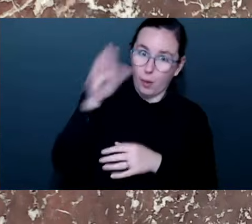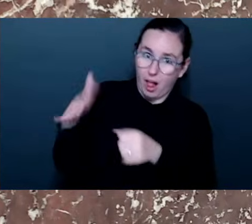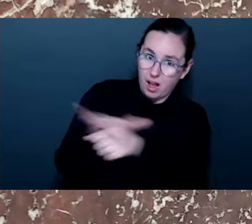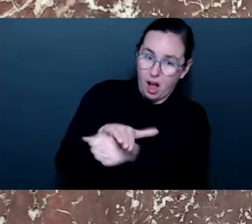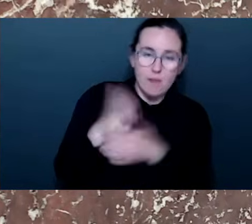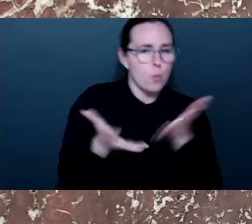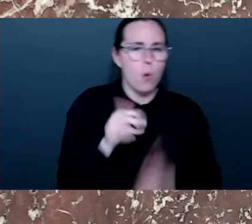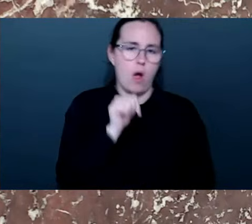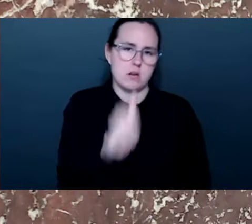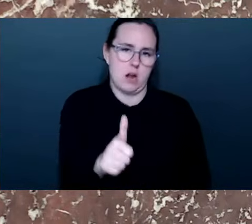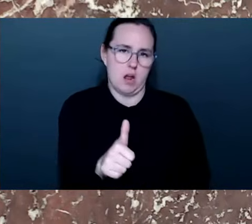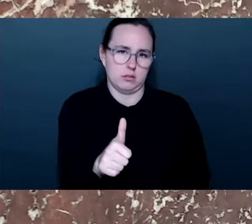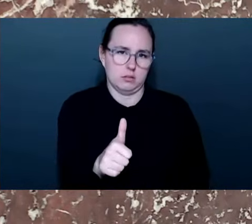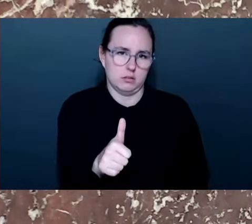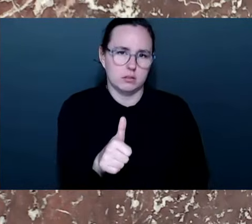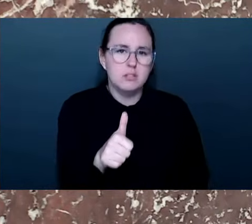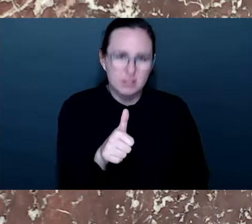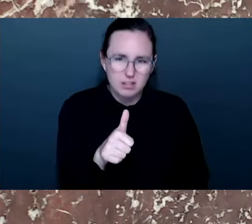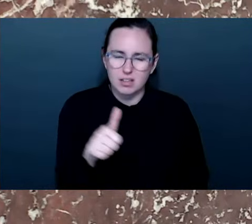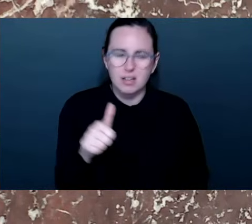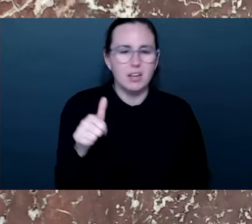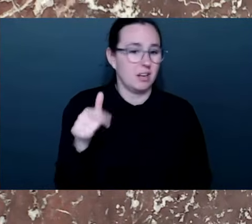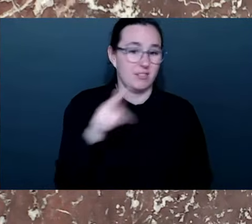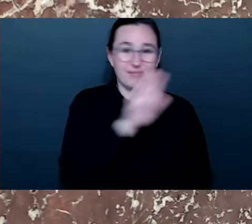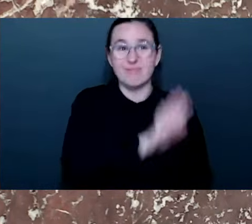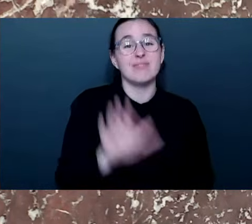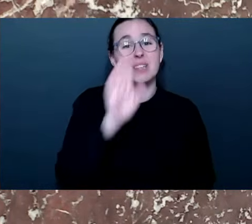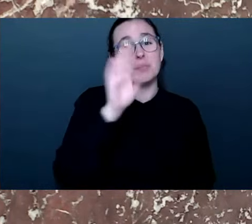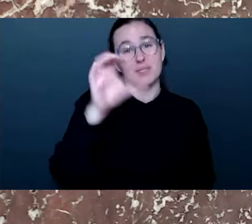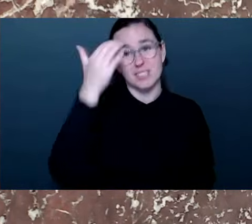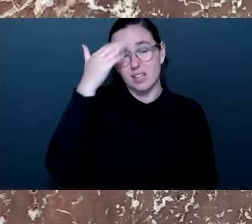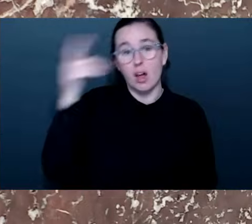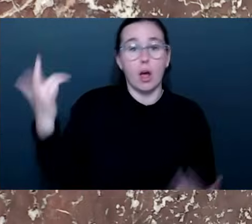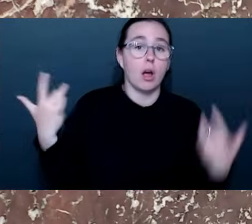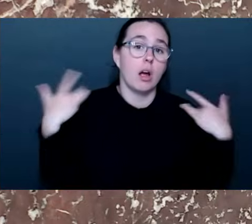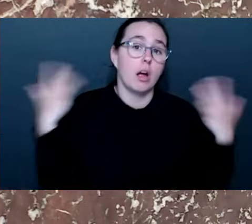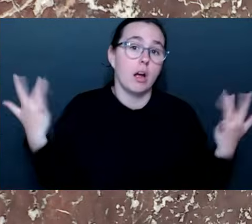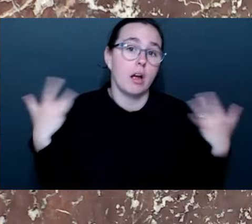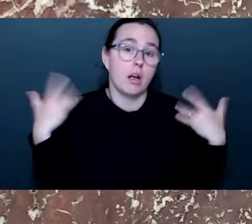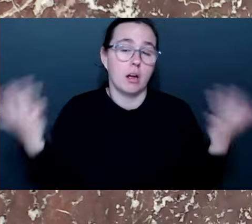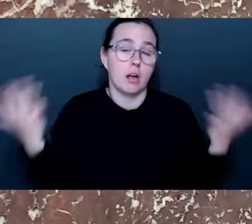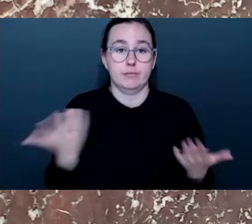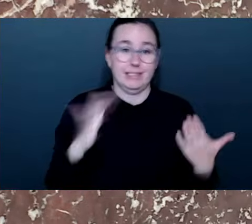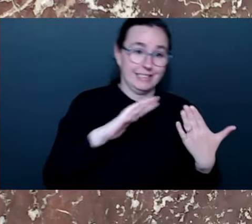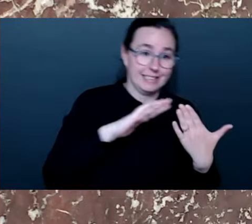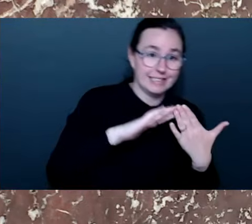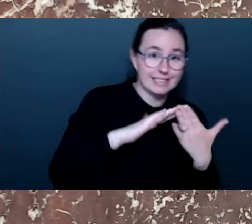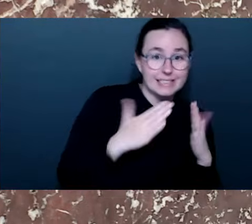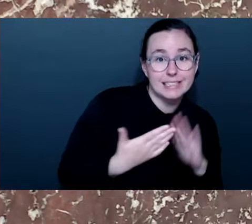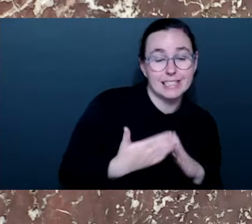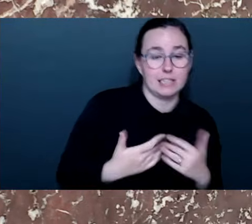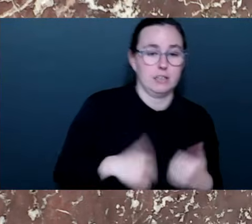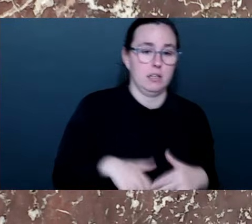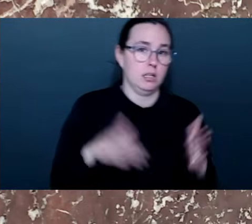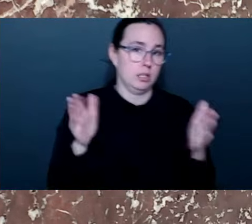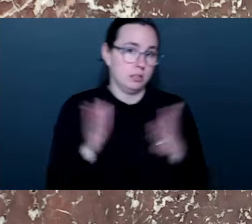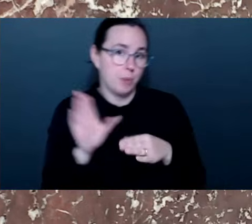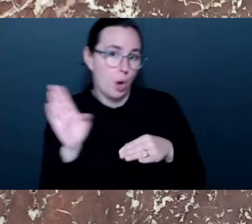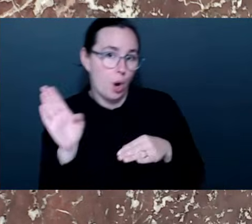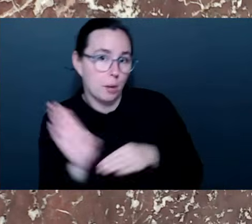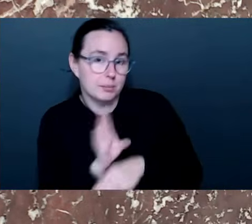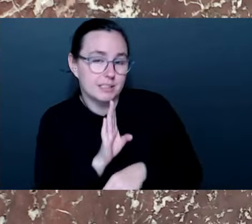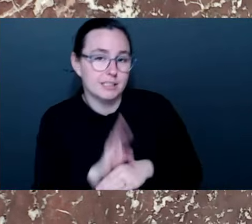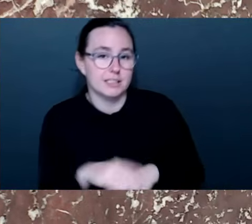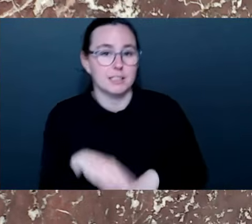businesses know it, the BCG members out on the picket lines are finding that out as we speak. So again, when will this government make it